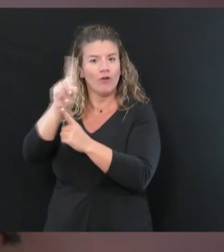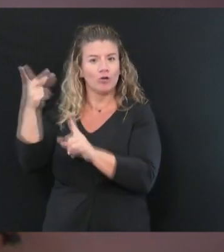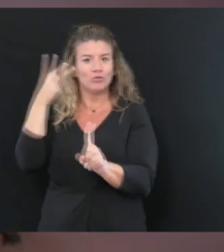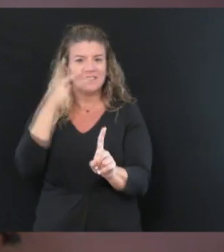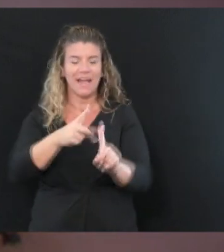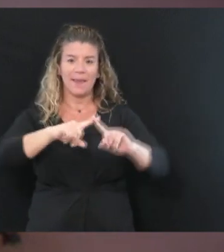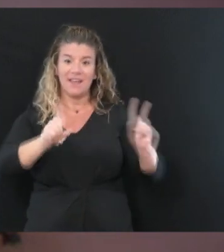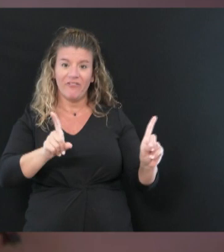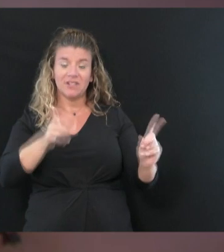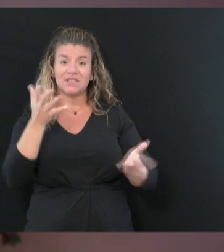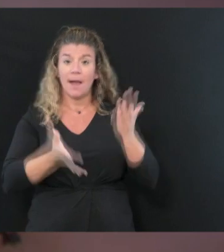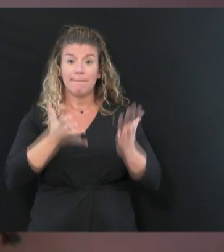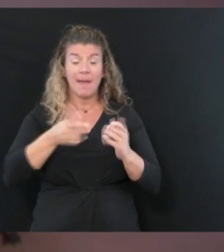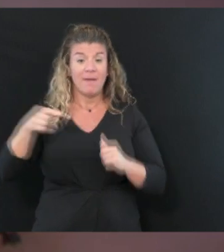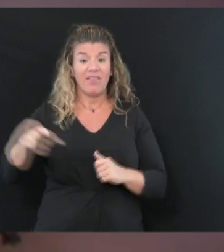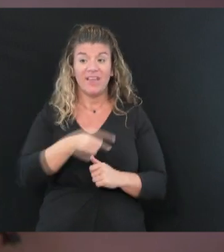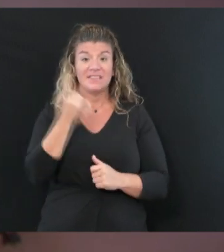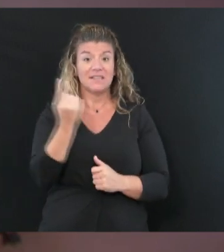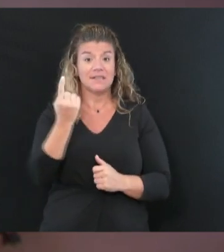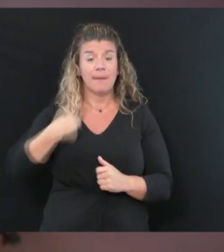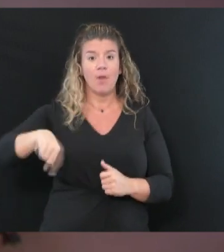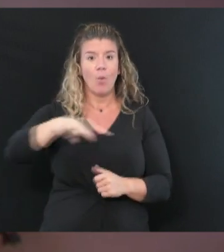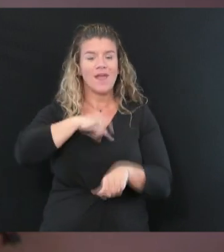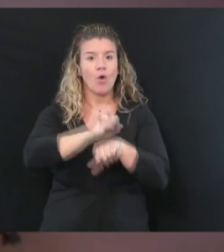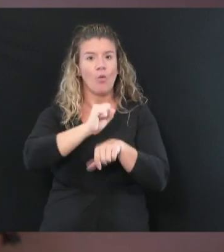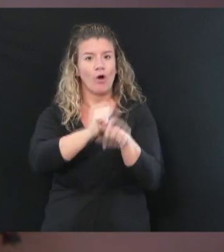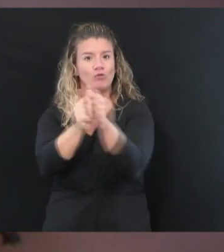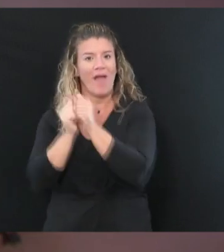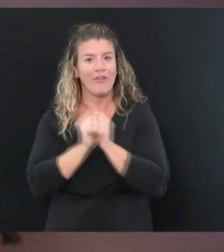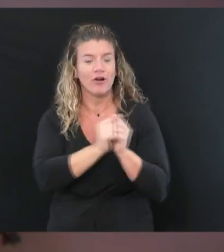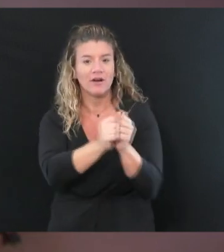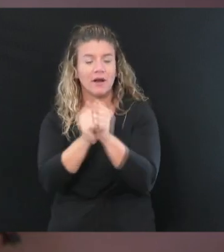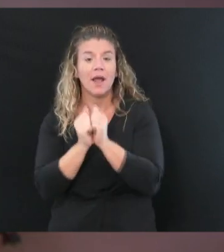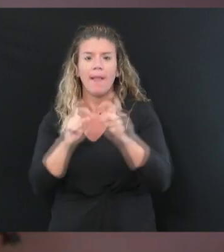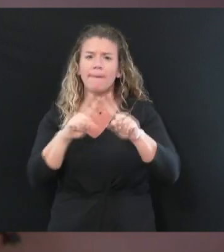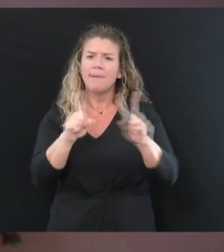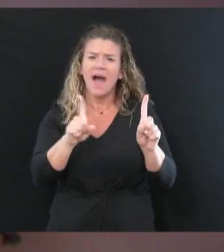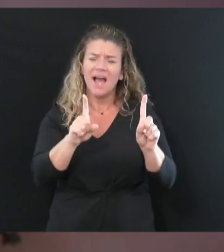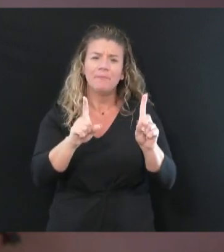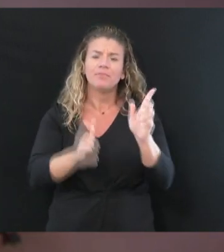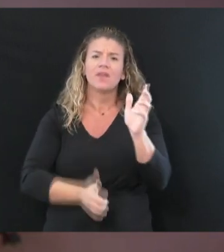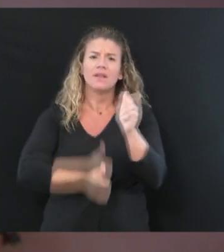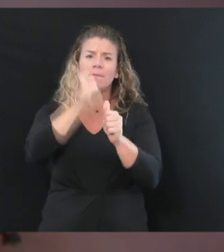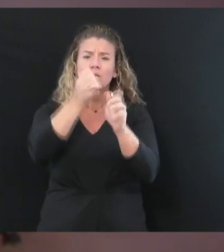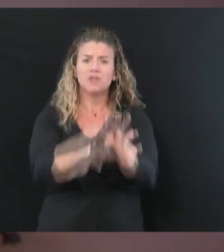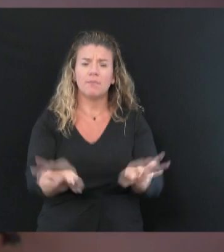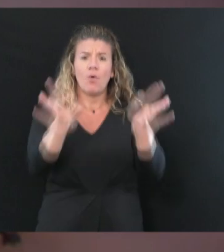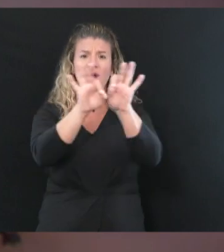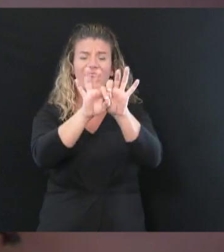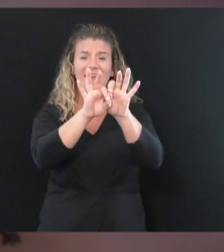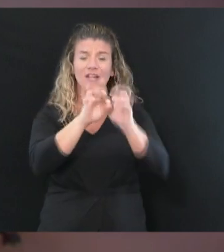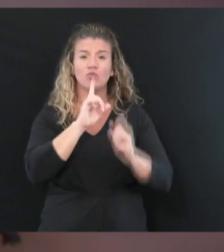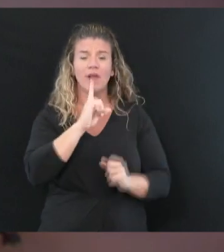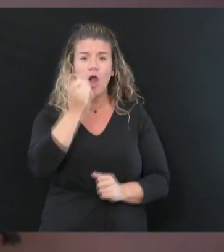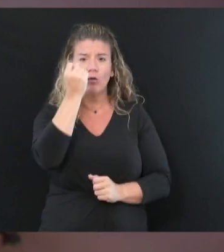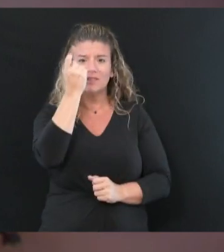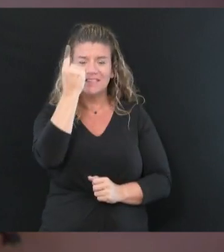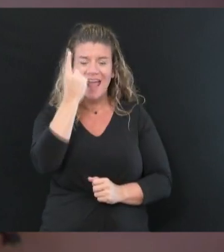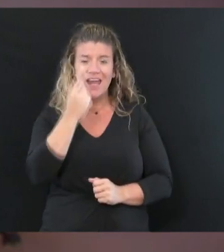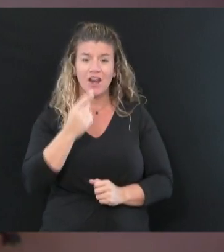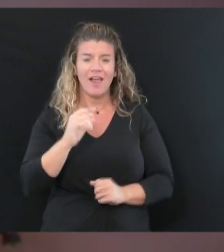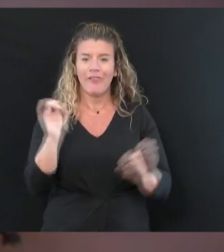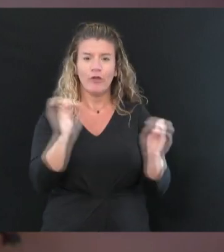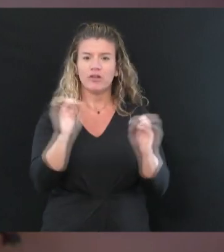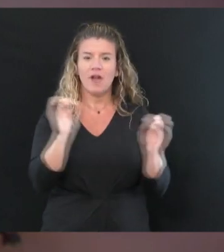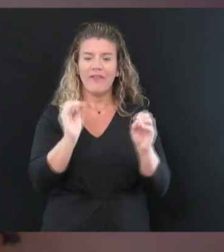maybe this is something that we can start to work on together. But the key is that there's no standard. We are all as a